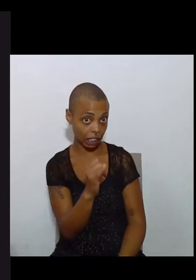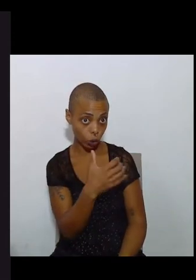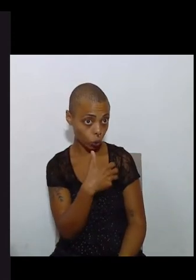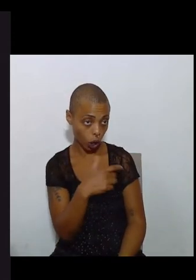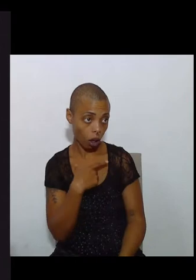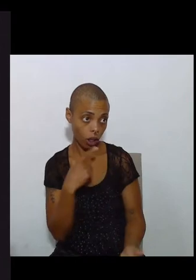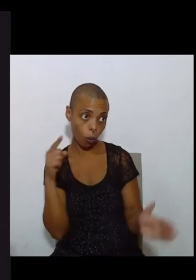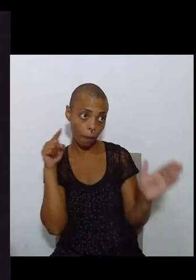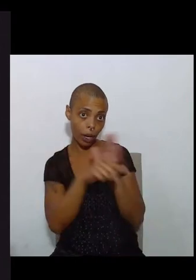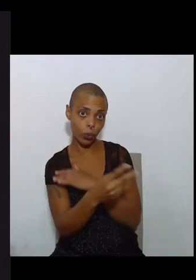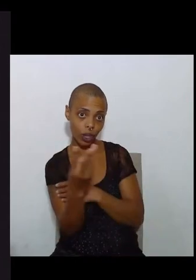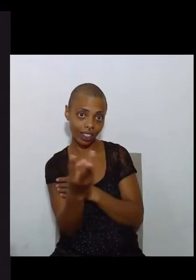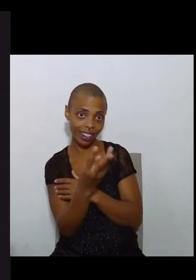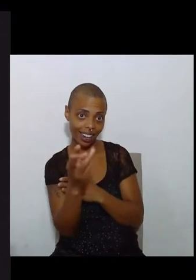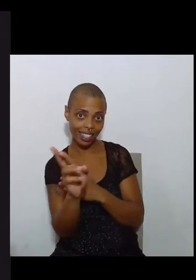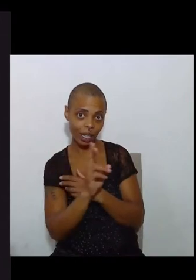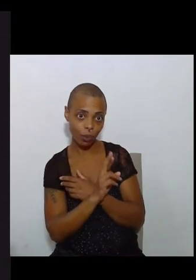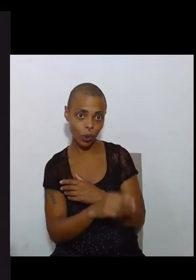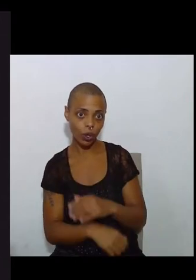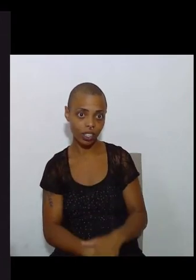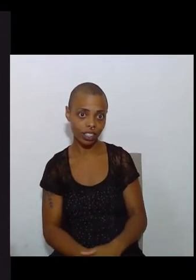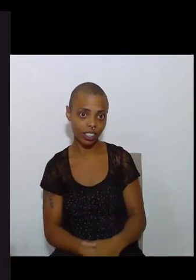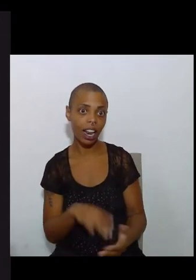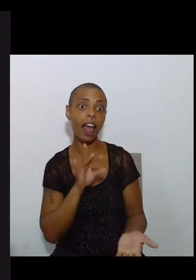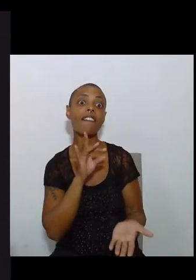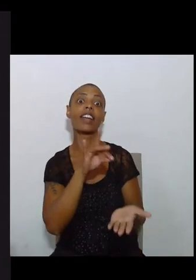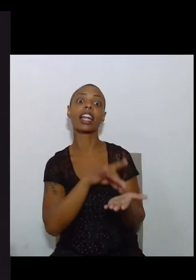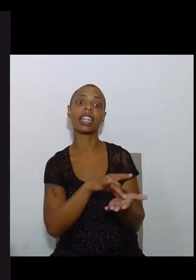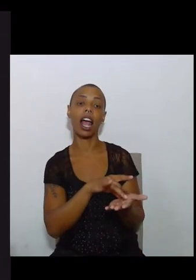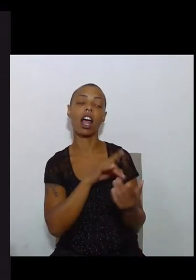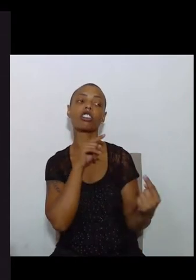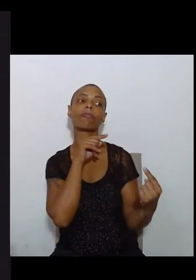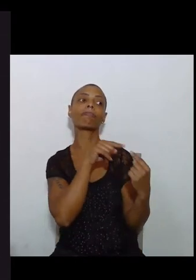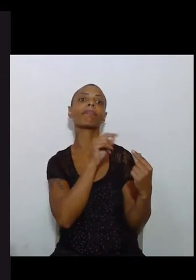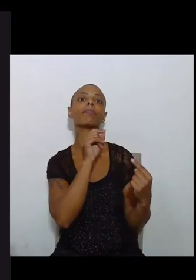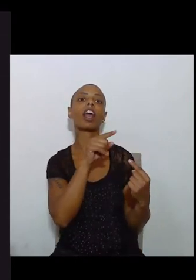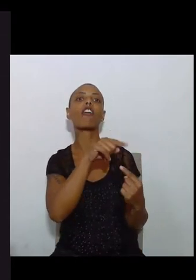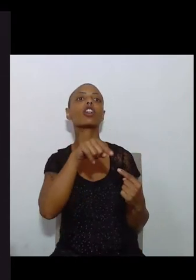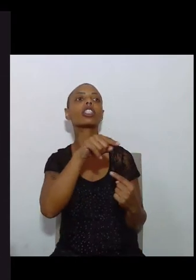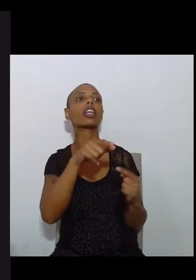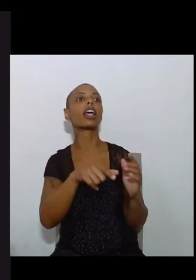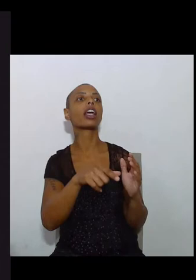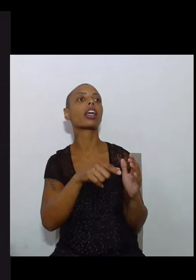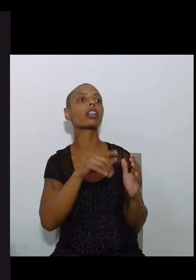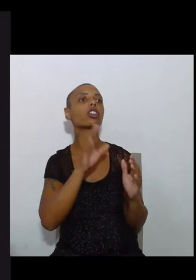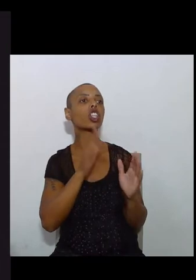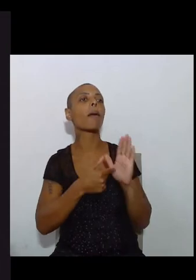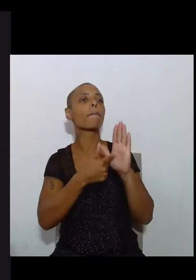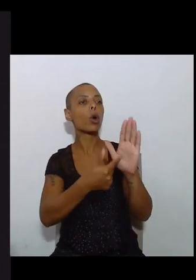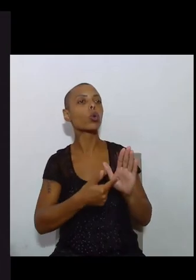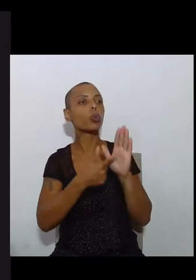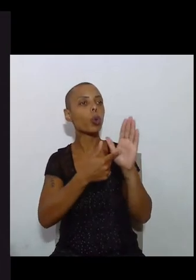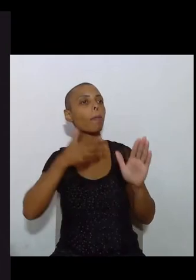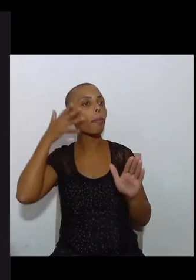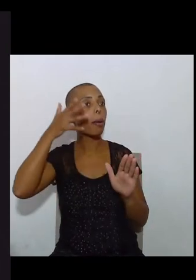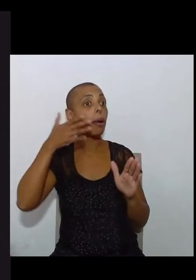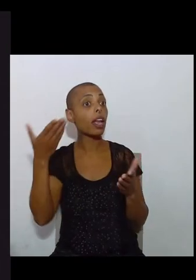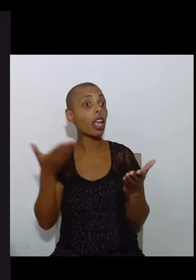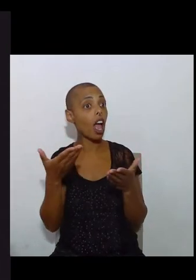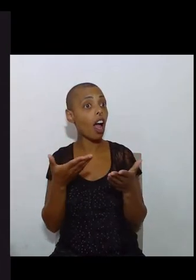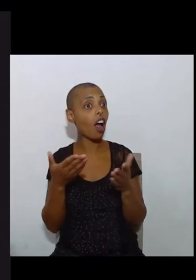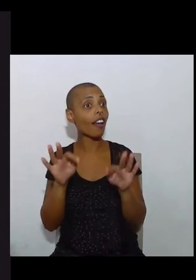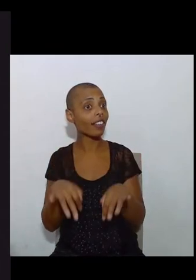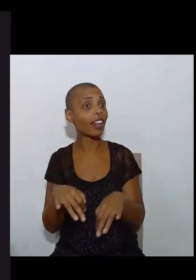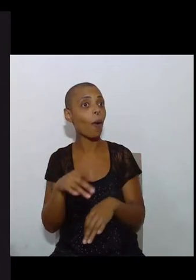if not I have a question for the three of you and uh this question is very much related to